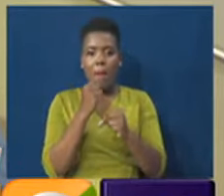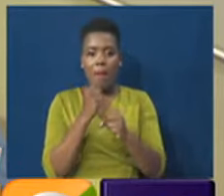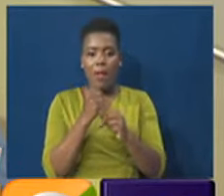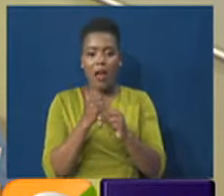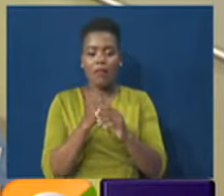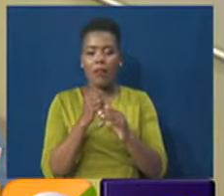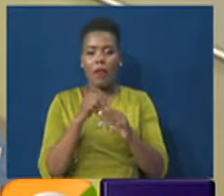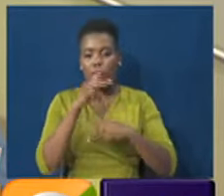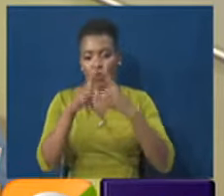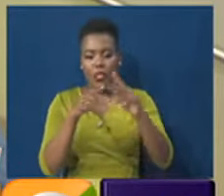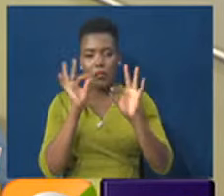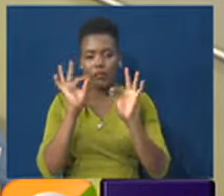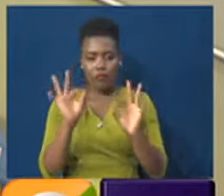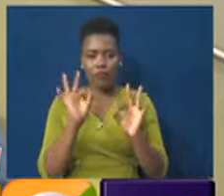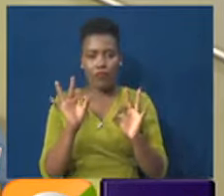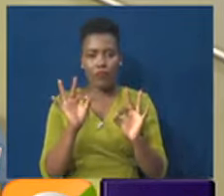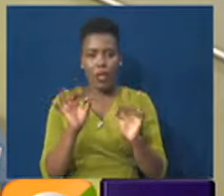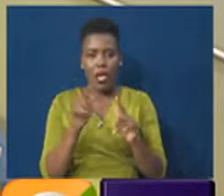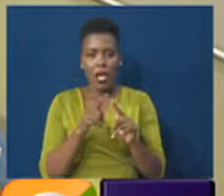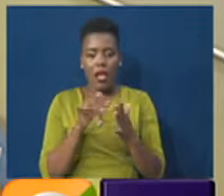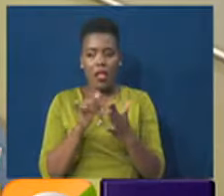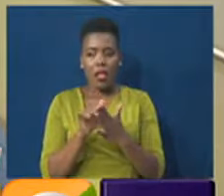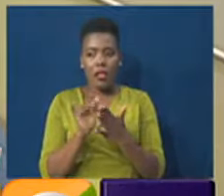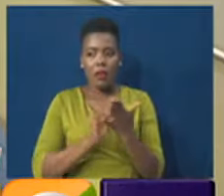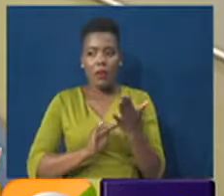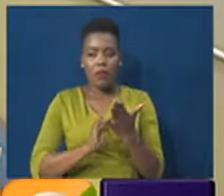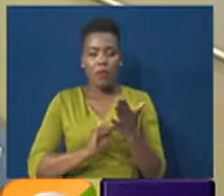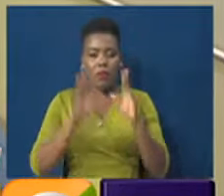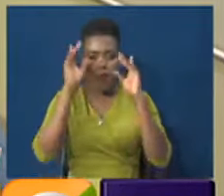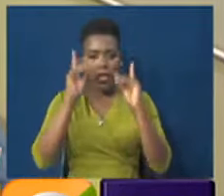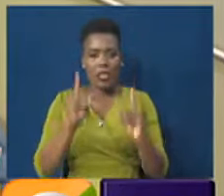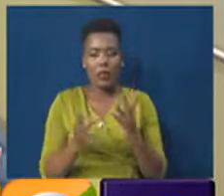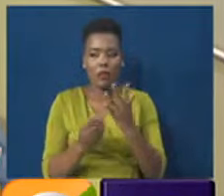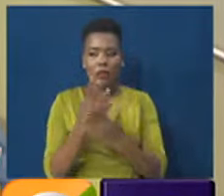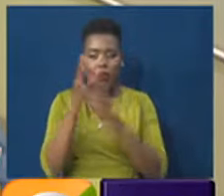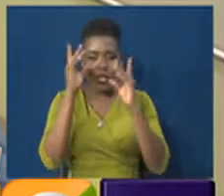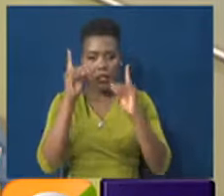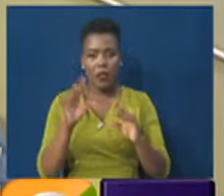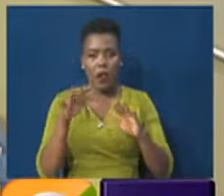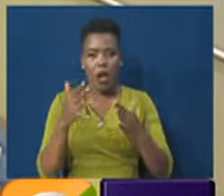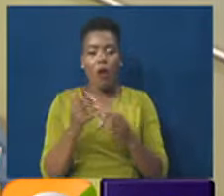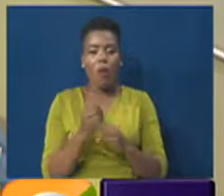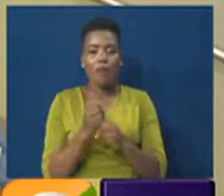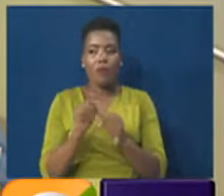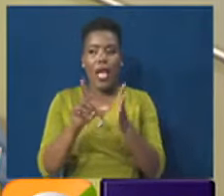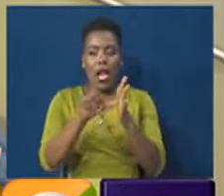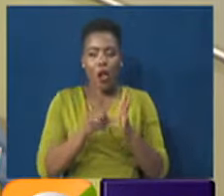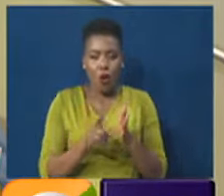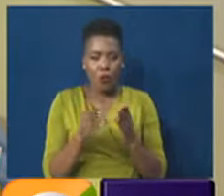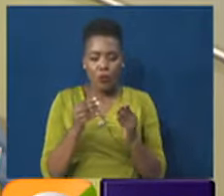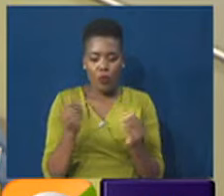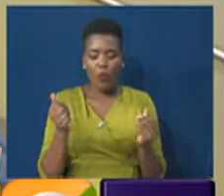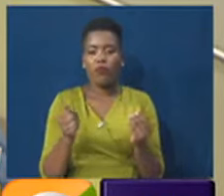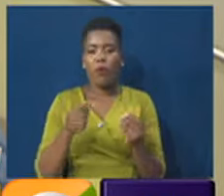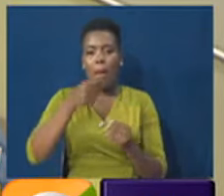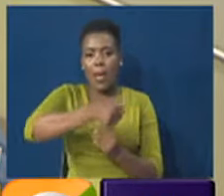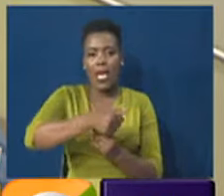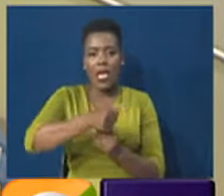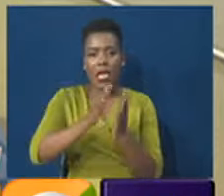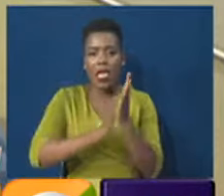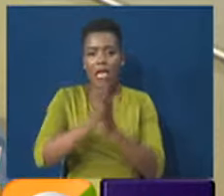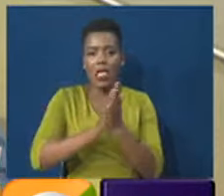forward. And that has been based on deliberate decisions in terms of stabilizing our debt area, around paying of interest